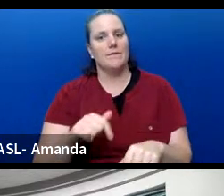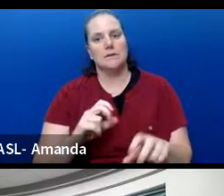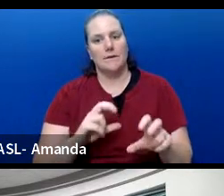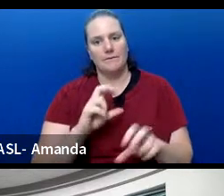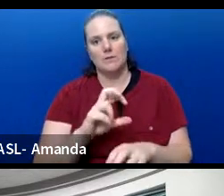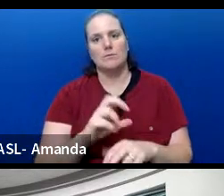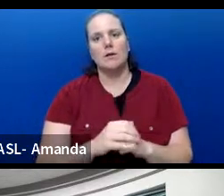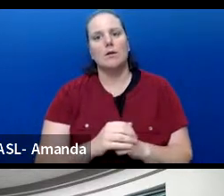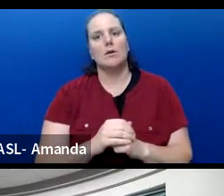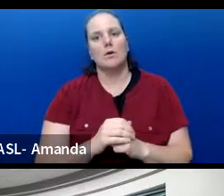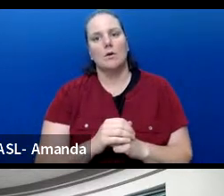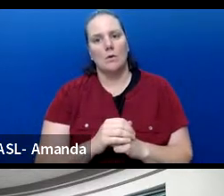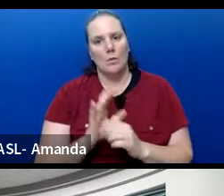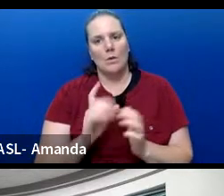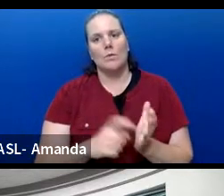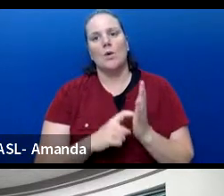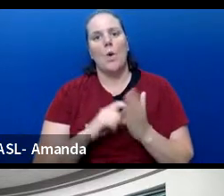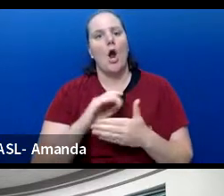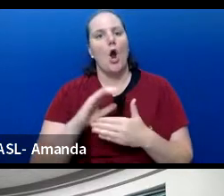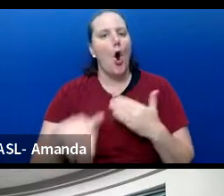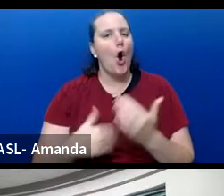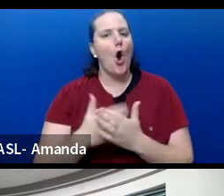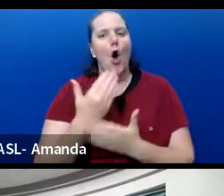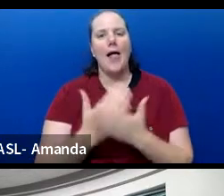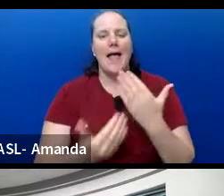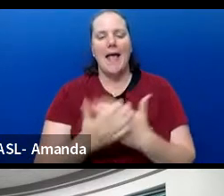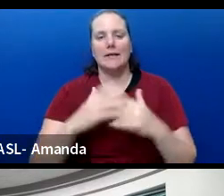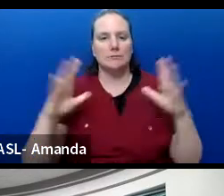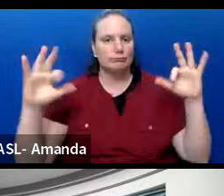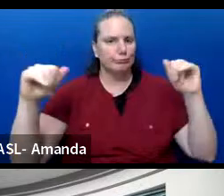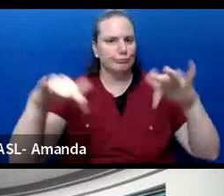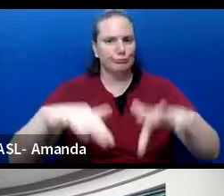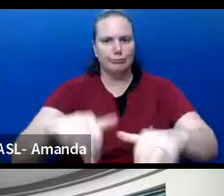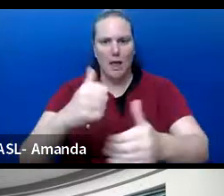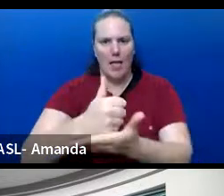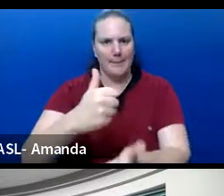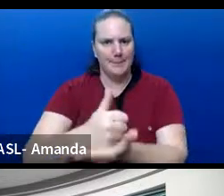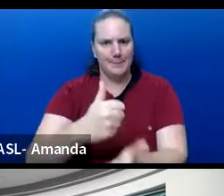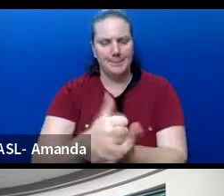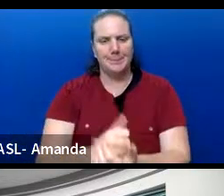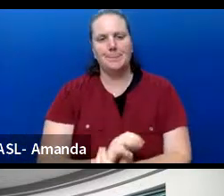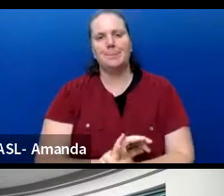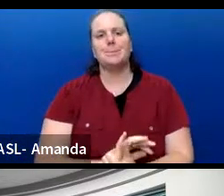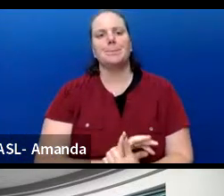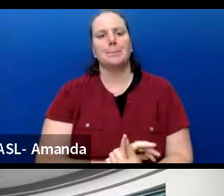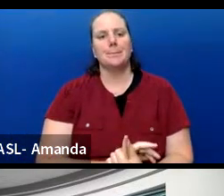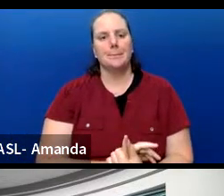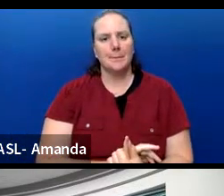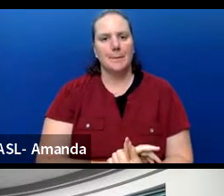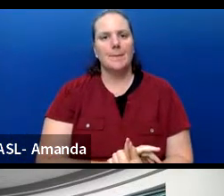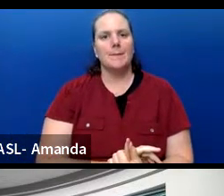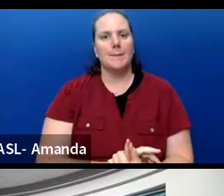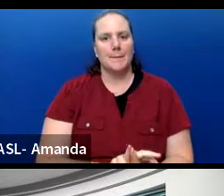is going to require all hands on deck. So we think that